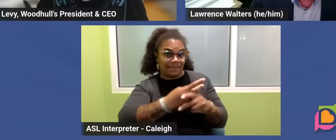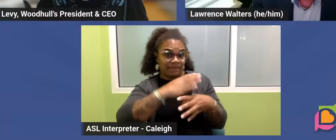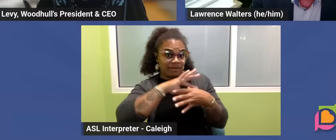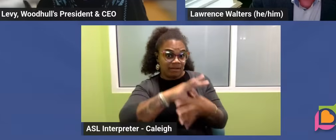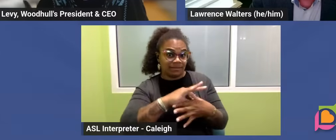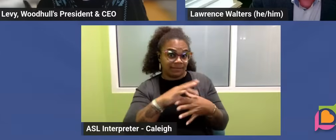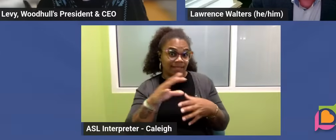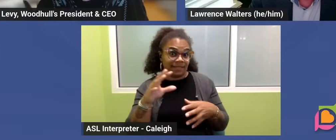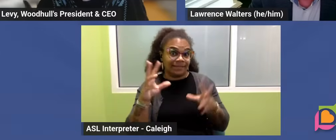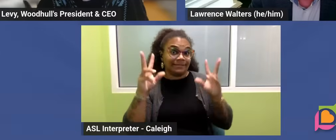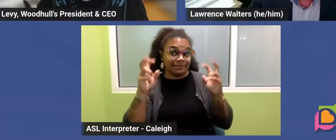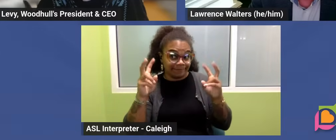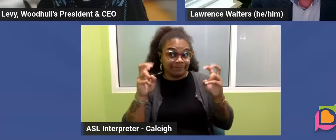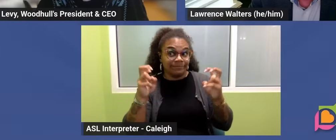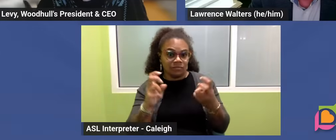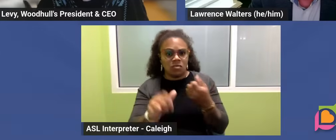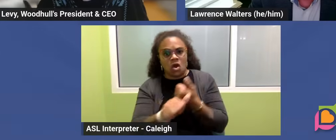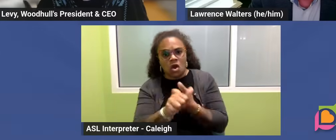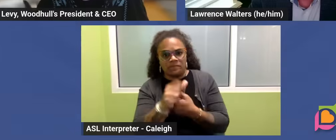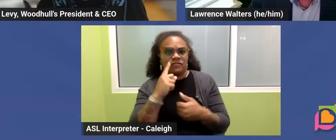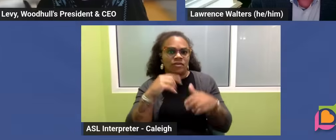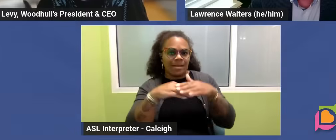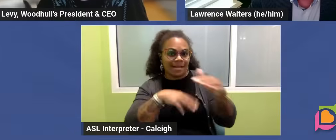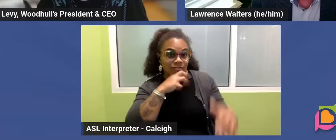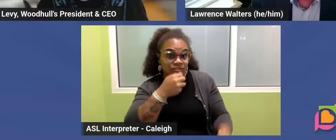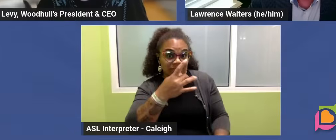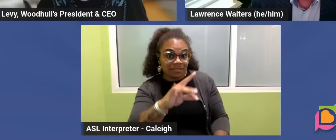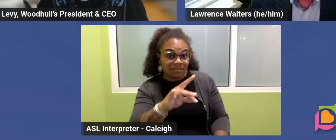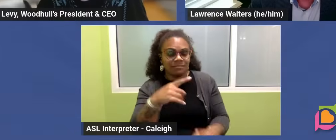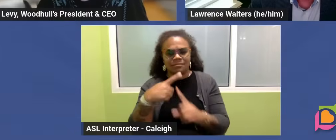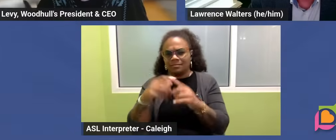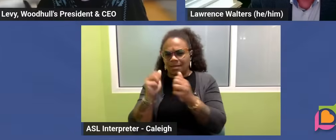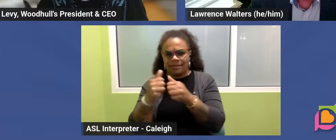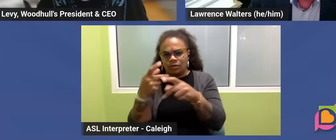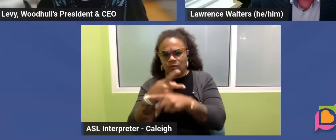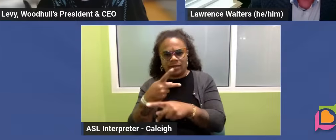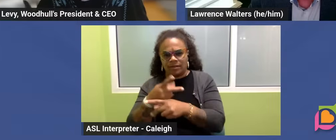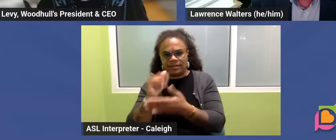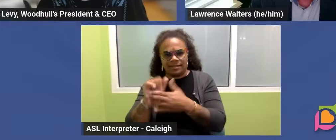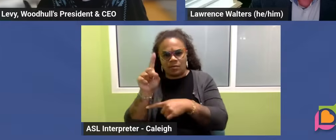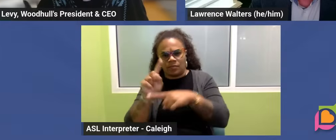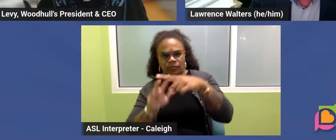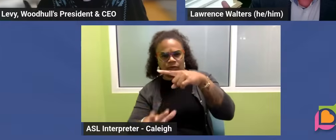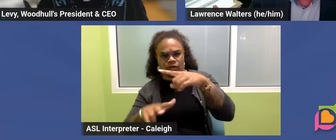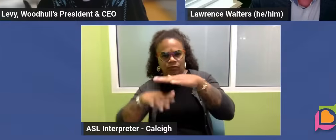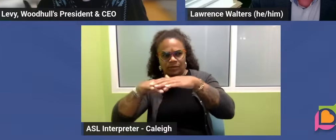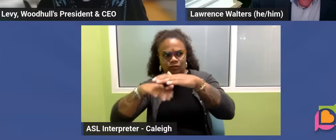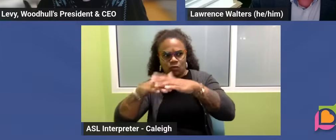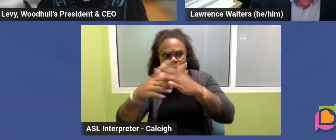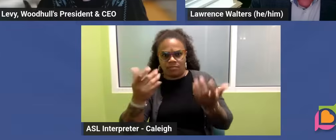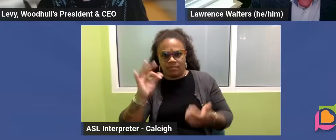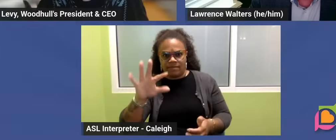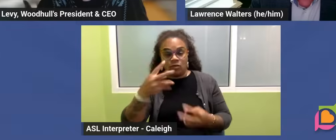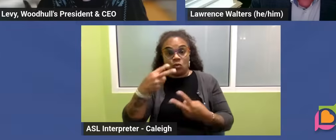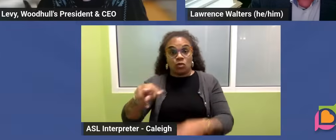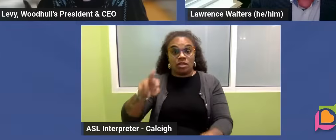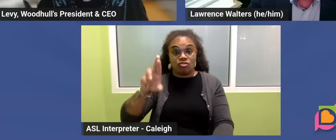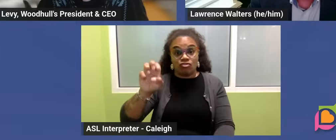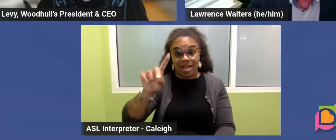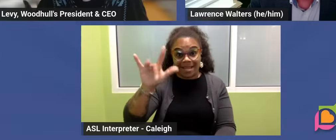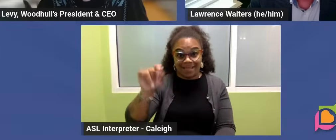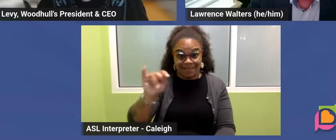harmful to minors, number one, and how do we calculate that 1/3 threshold? Now, if you look at a platform like Reddit, you just